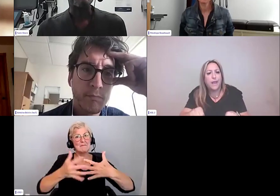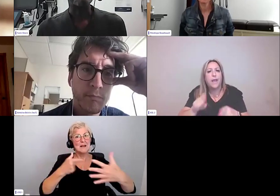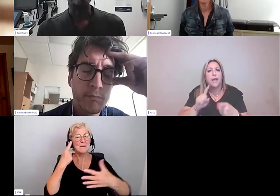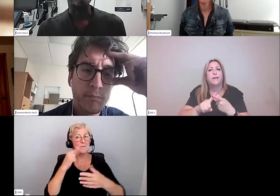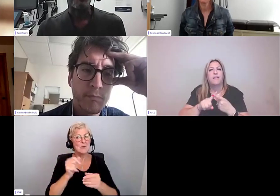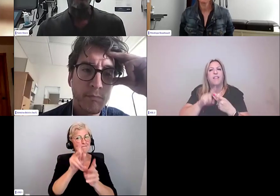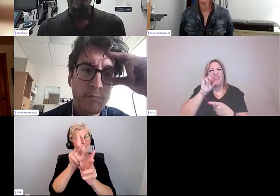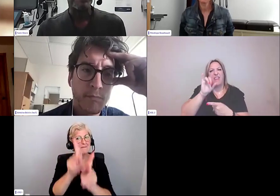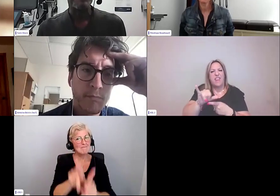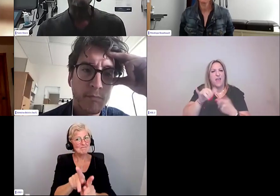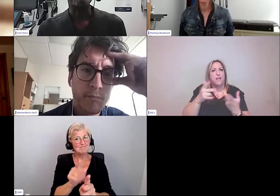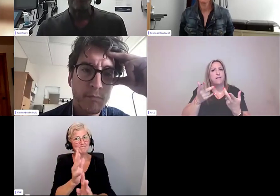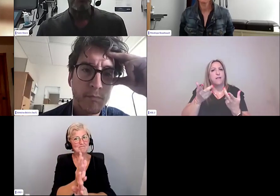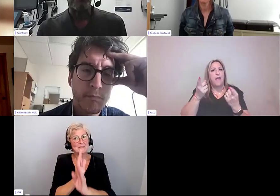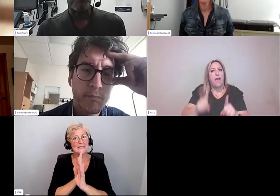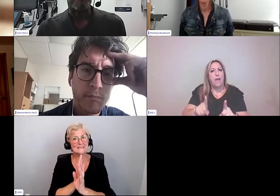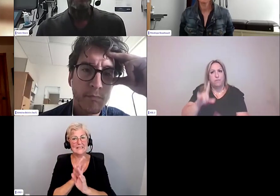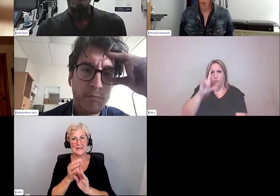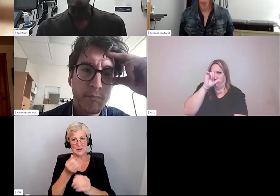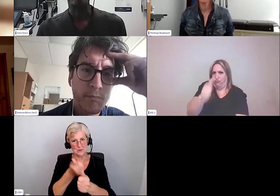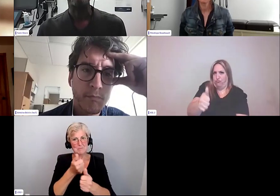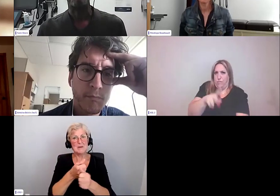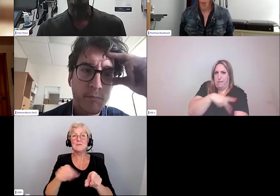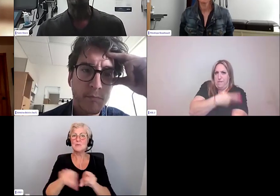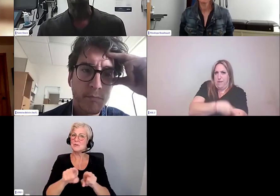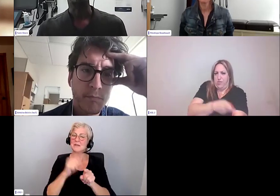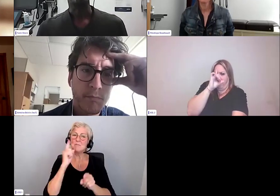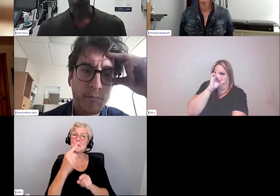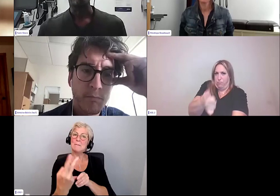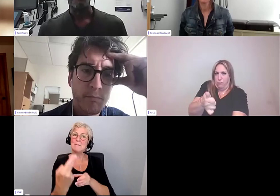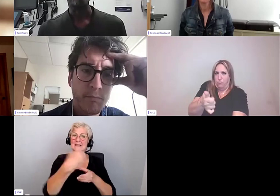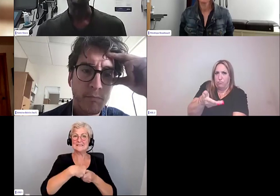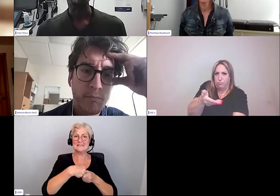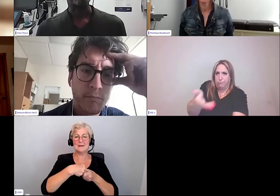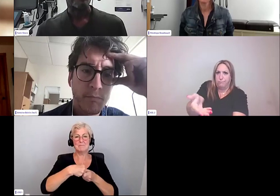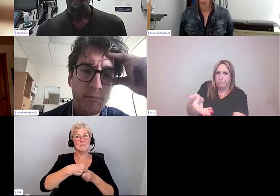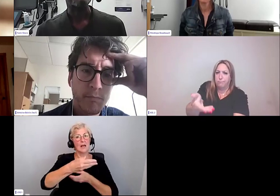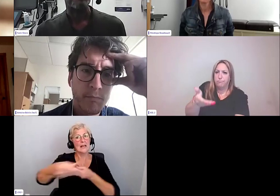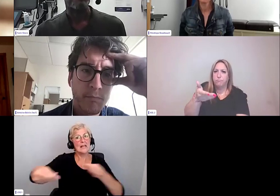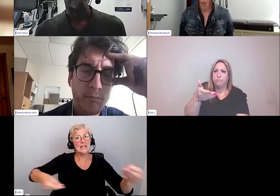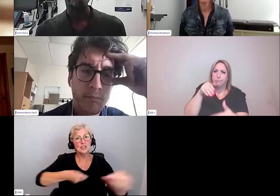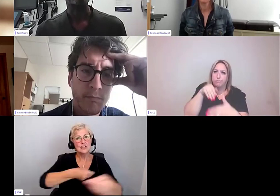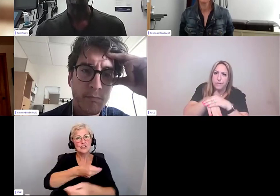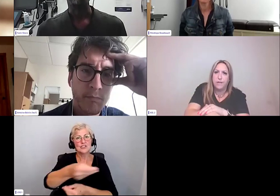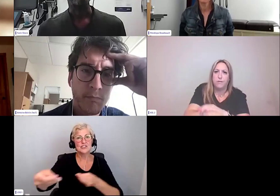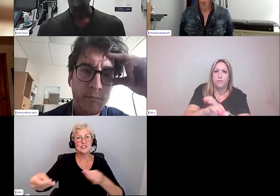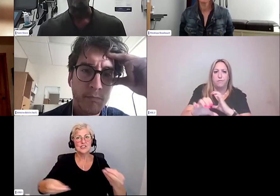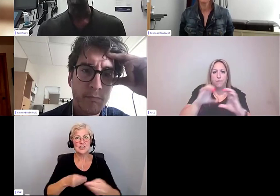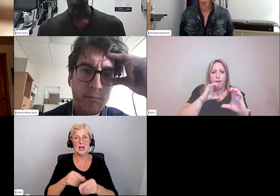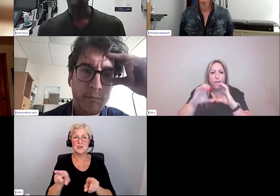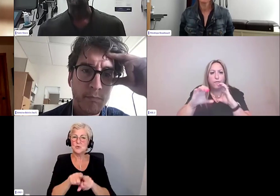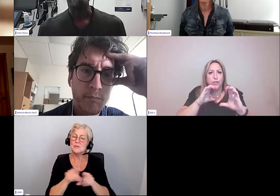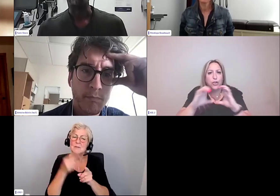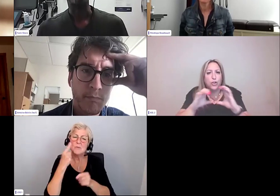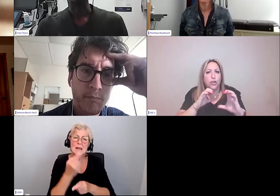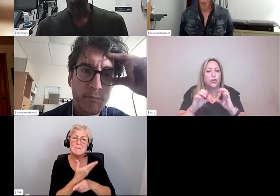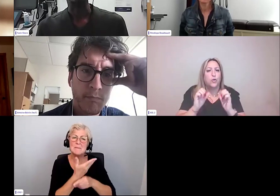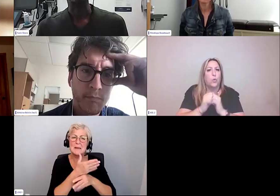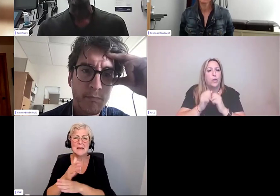this space to the patient also to enter into the conversation in